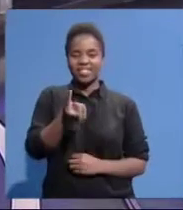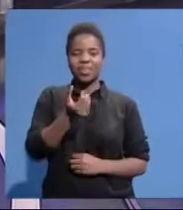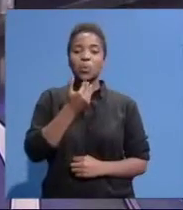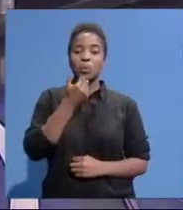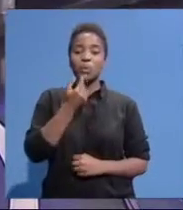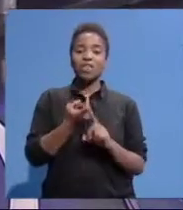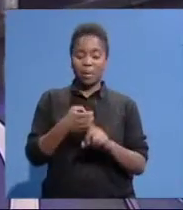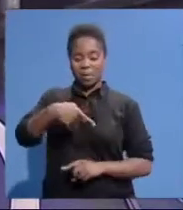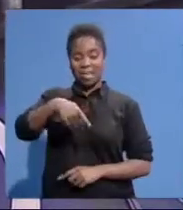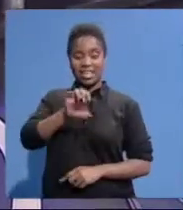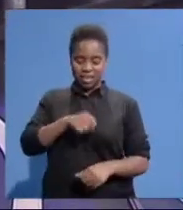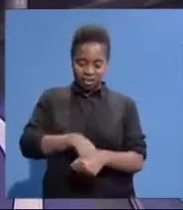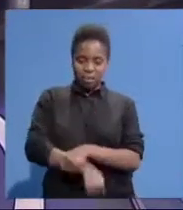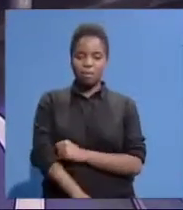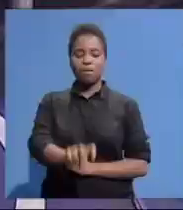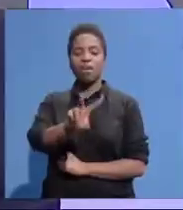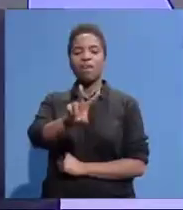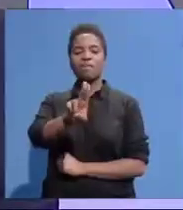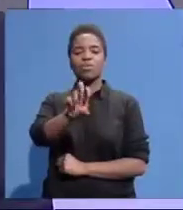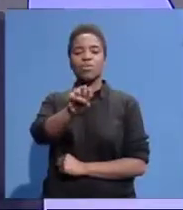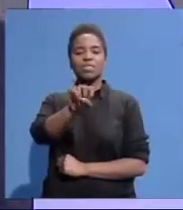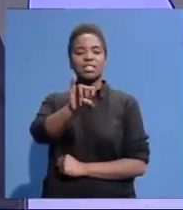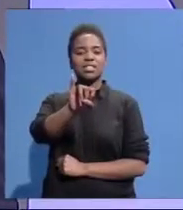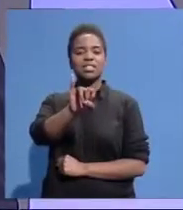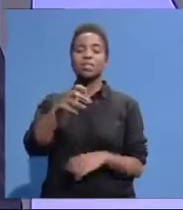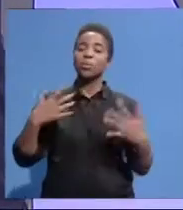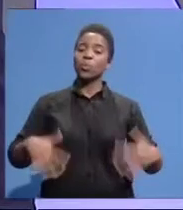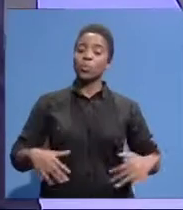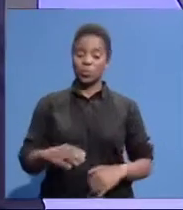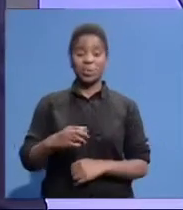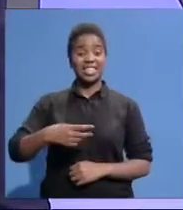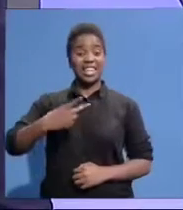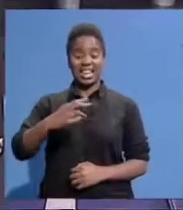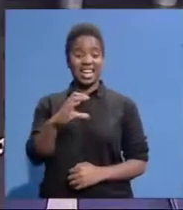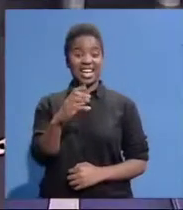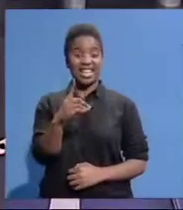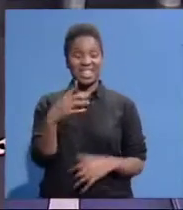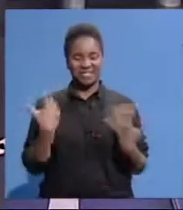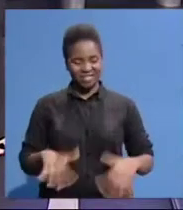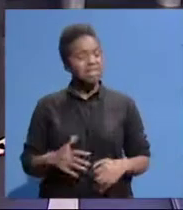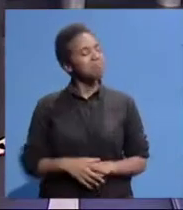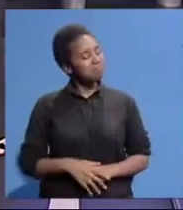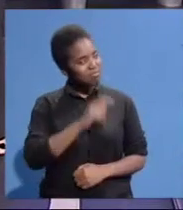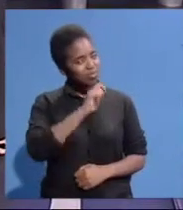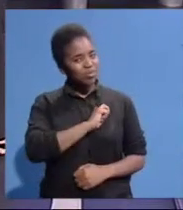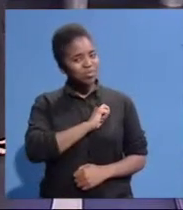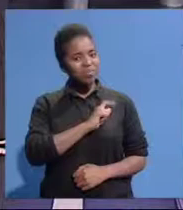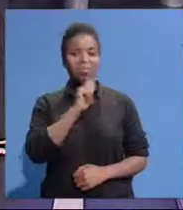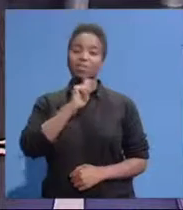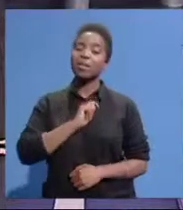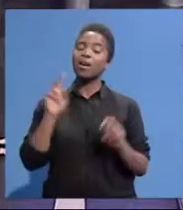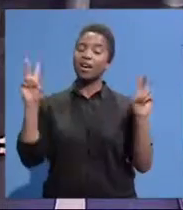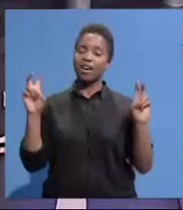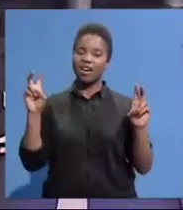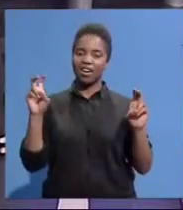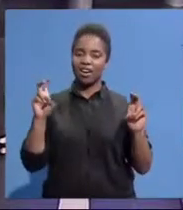Port Elizabeth-born Vusi Nova, and he has just released his second album. Is that right? Yes, I have. Calling Walk to Light. into Light. Walk into Walk Light.